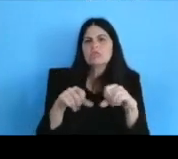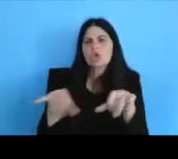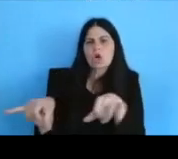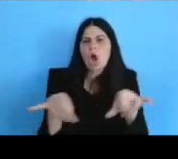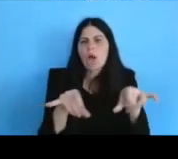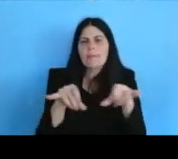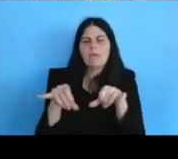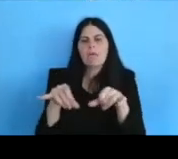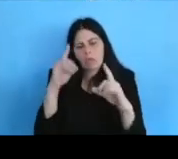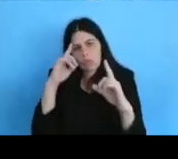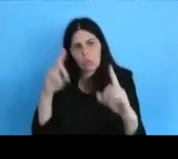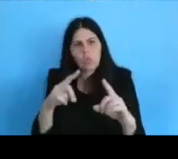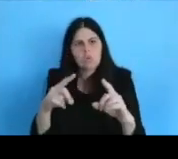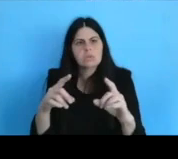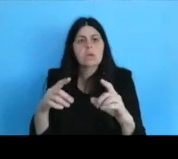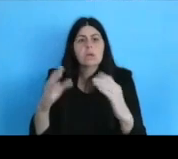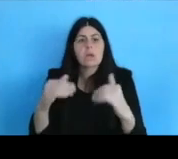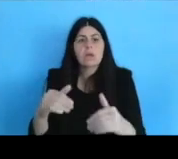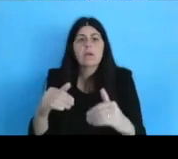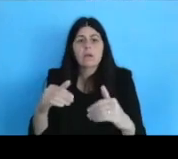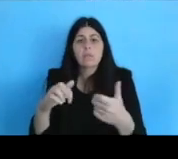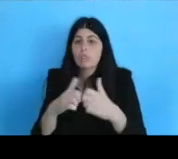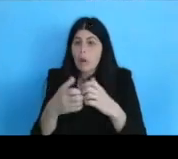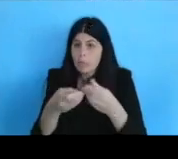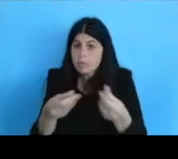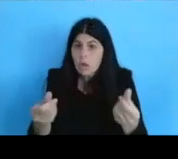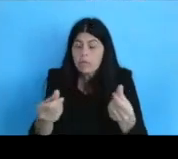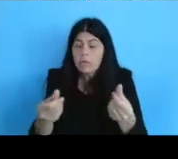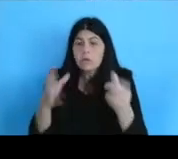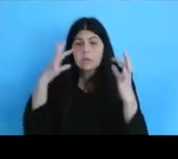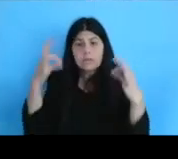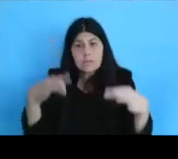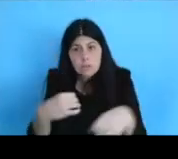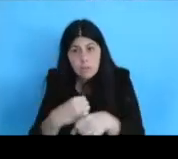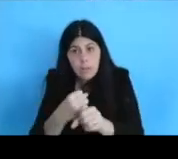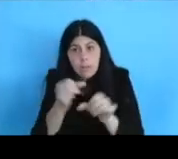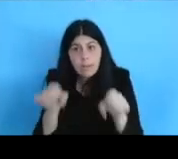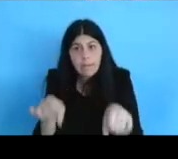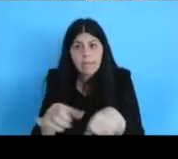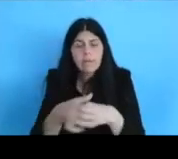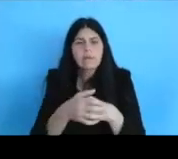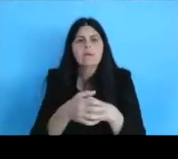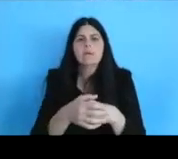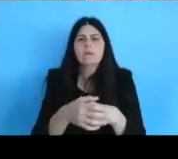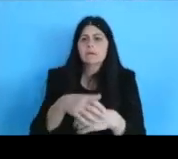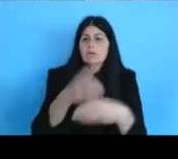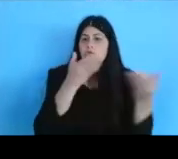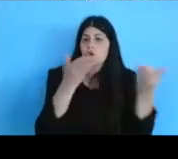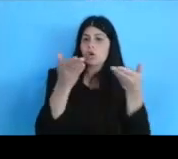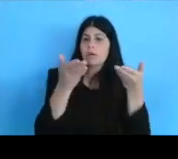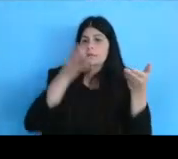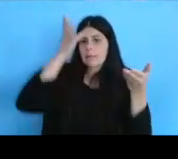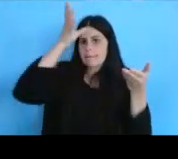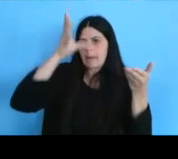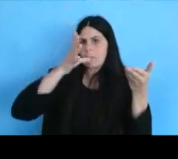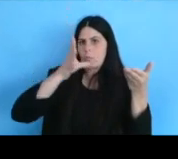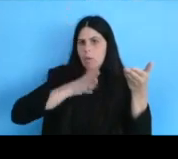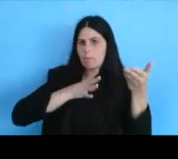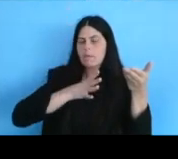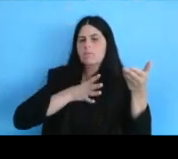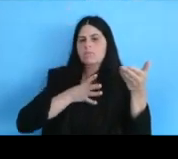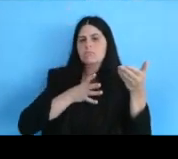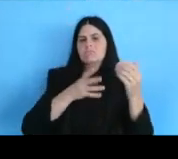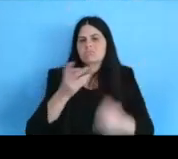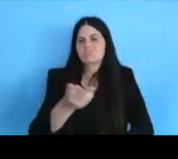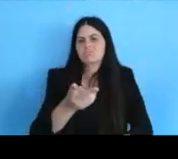solving and decision making. Service members and service women, servicemen and service women are required